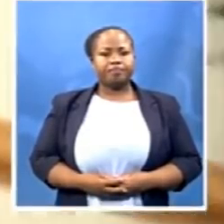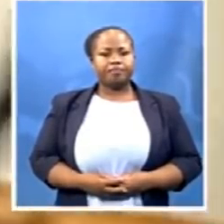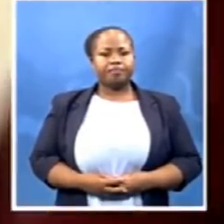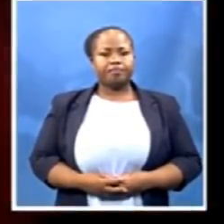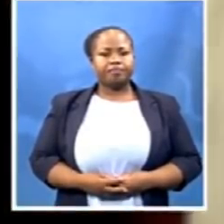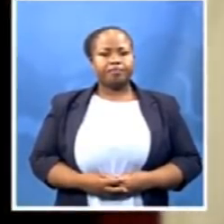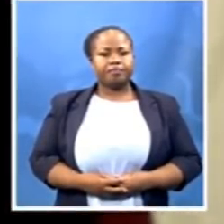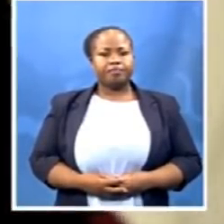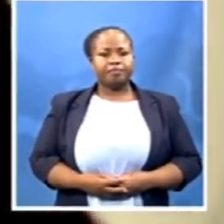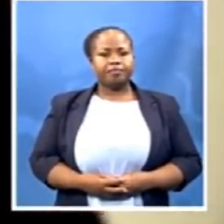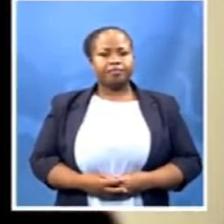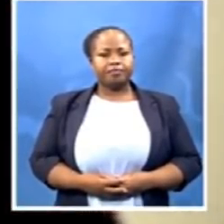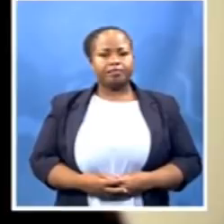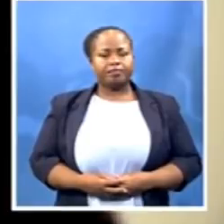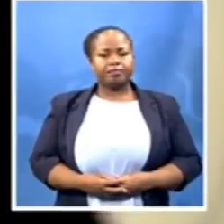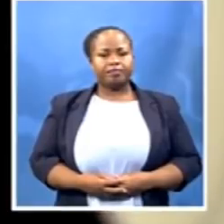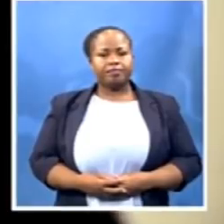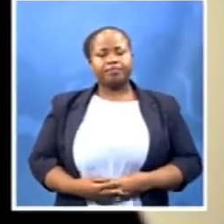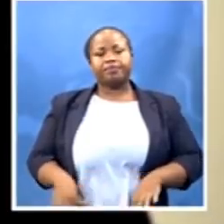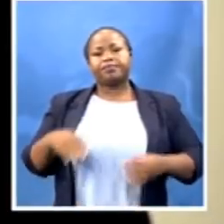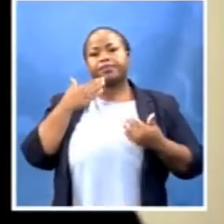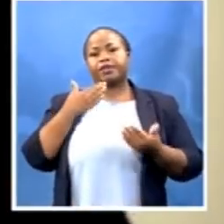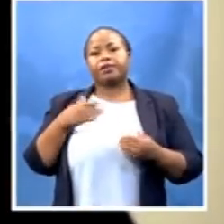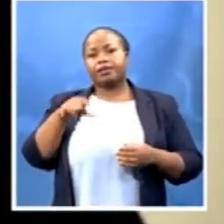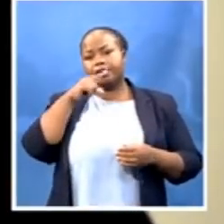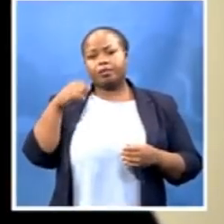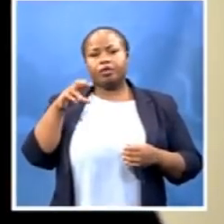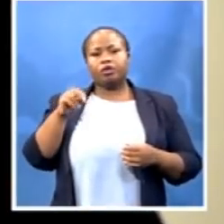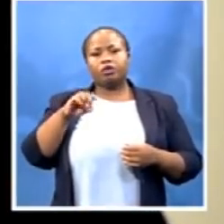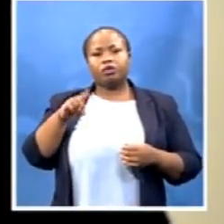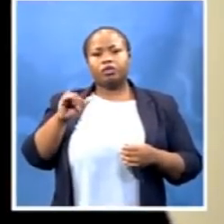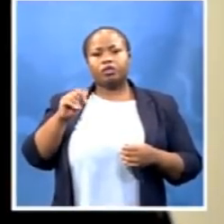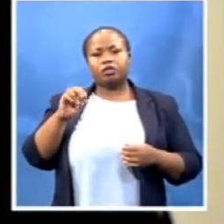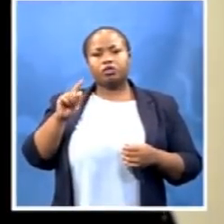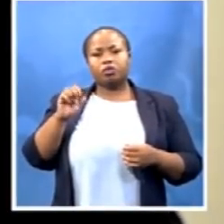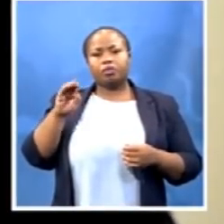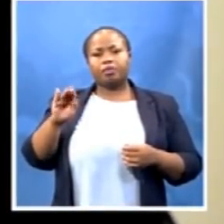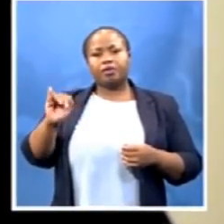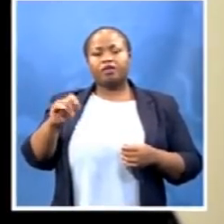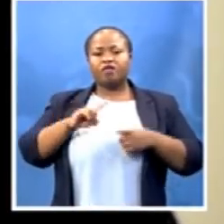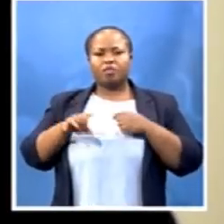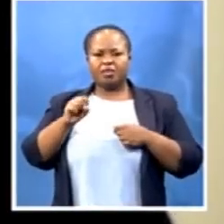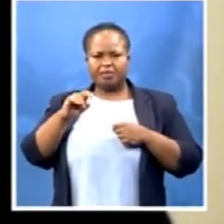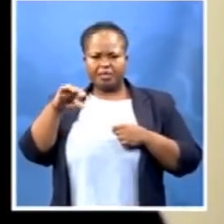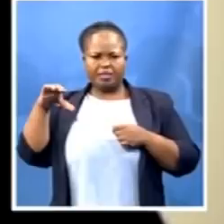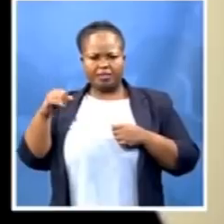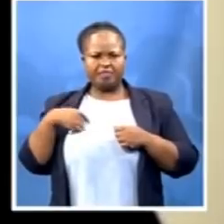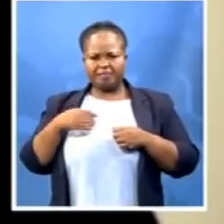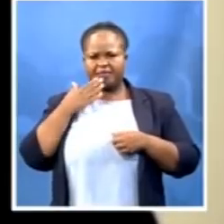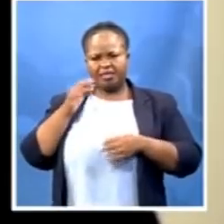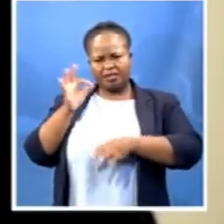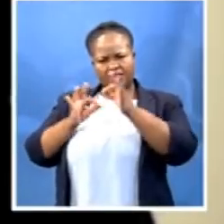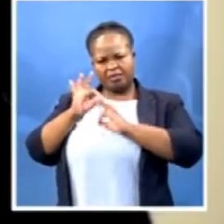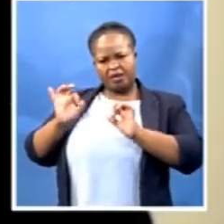Thank you. My name is Nozintombi Mia from SABC TV News. I think I have questions of clarity. With regards to the issue